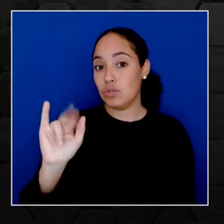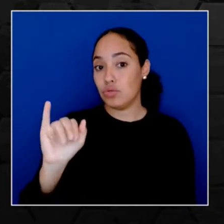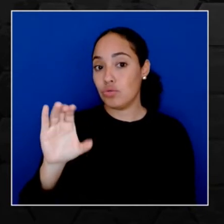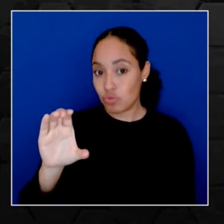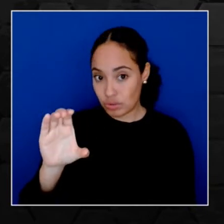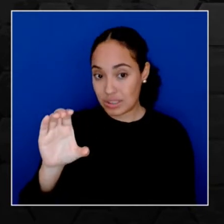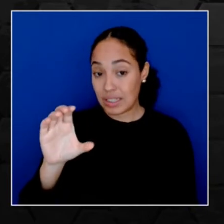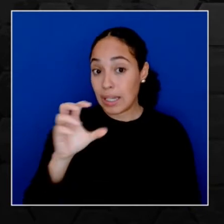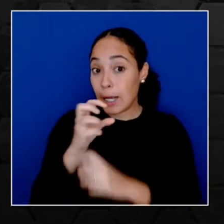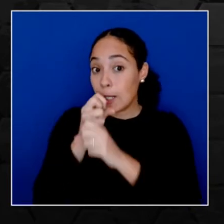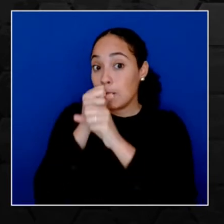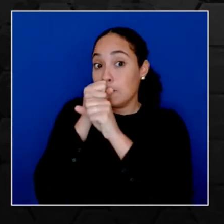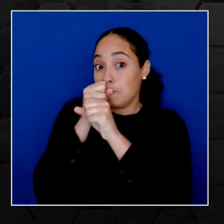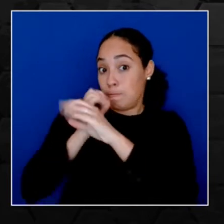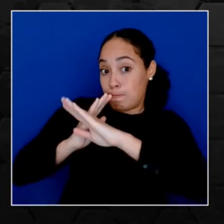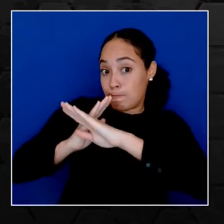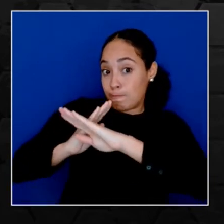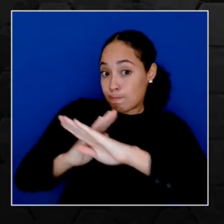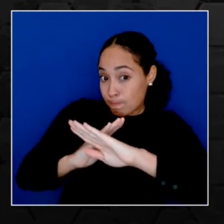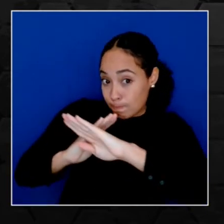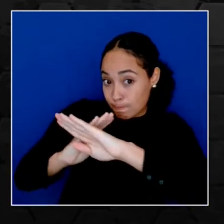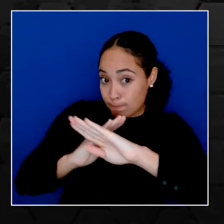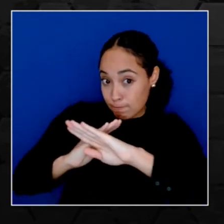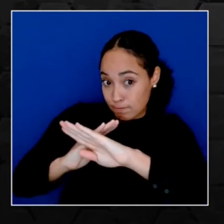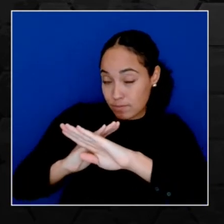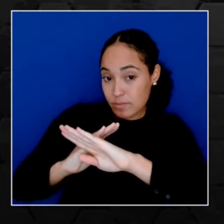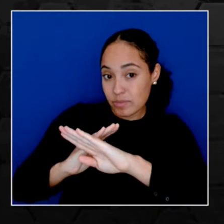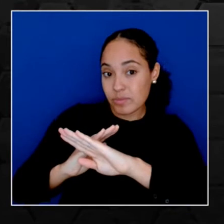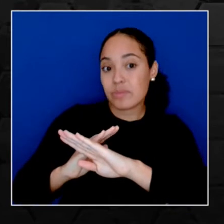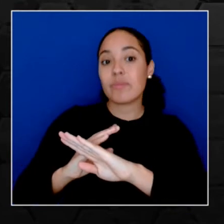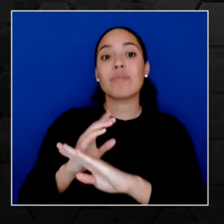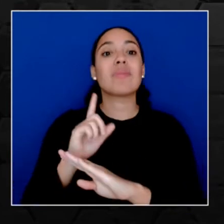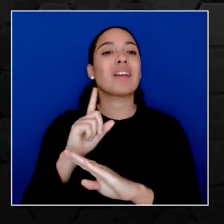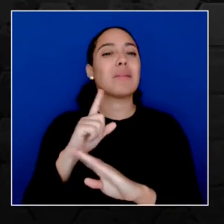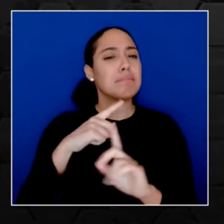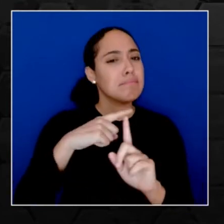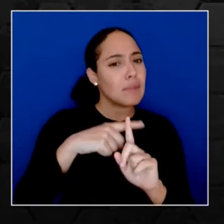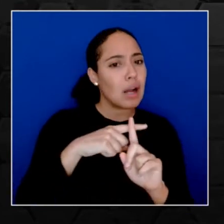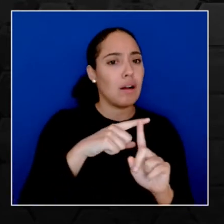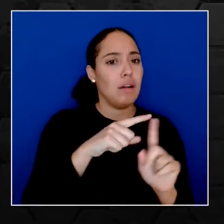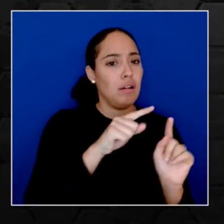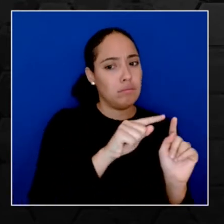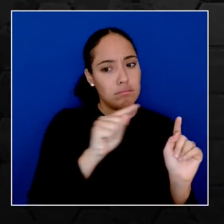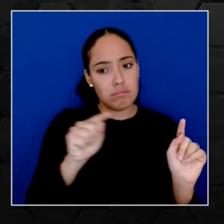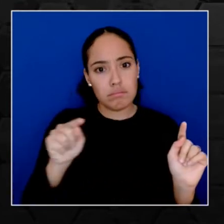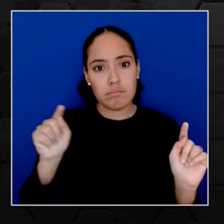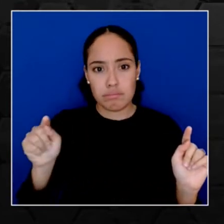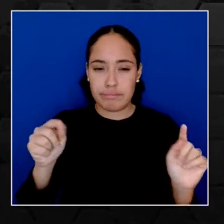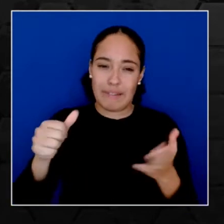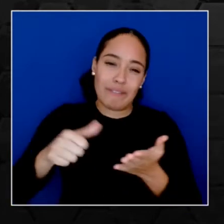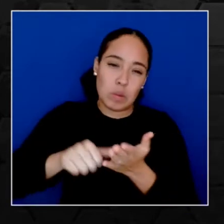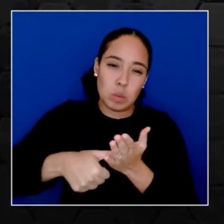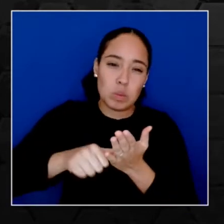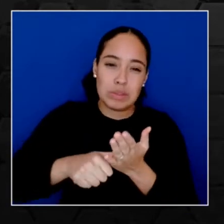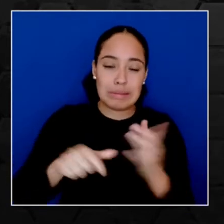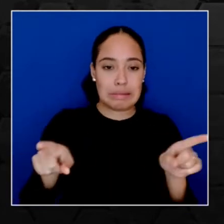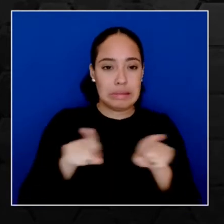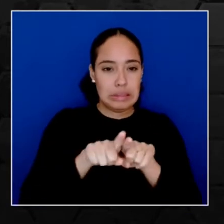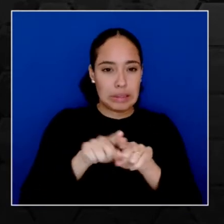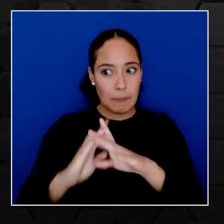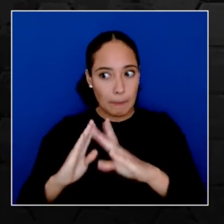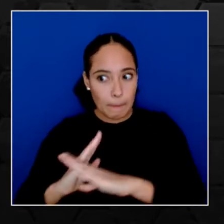less an additional layer of security along with the other basic biometric information like fingerprints.